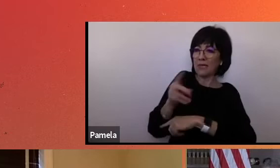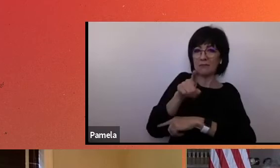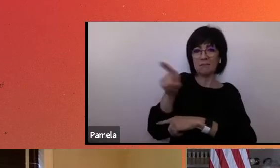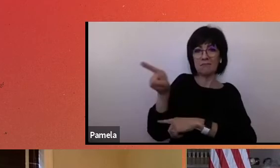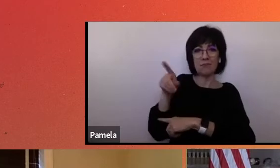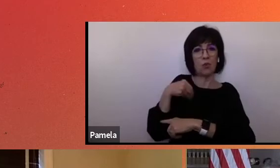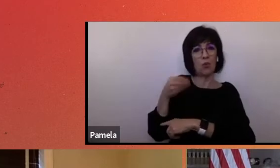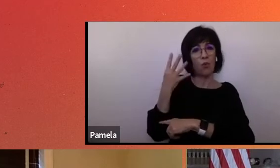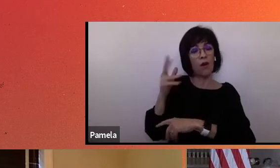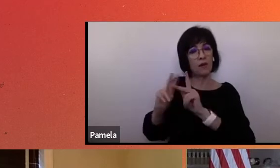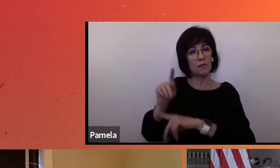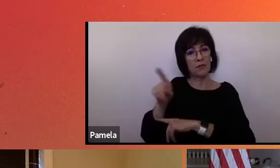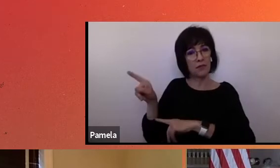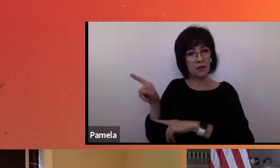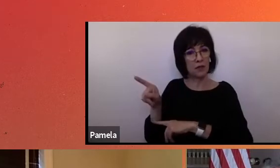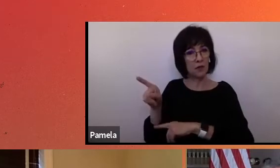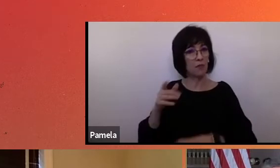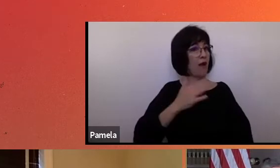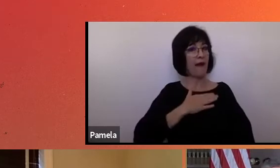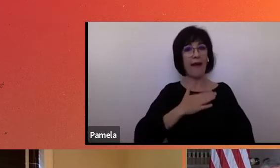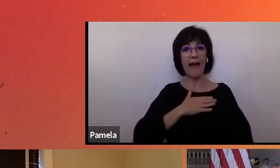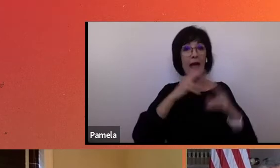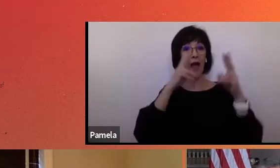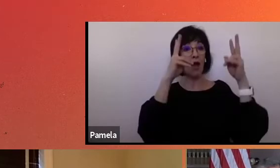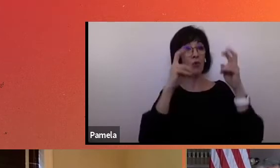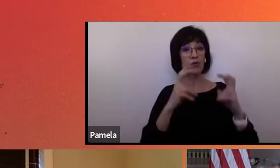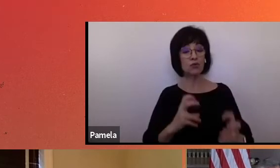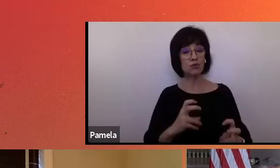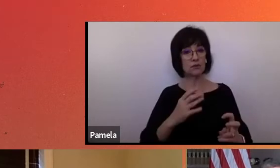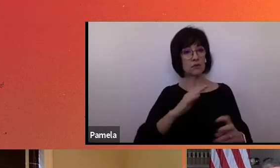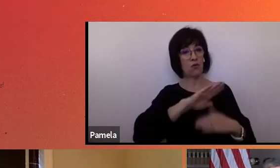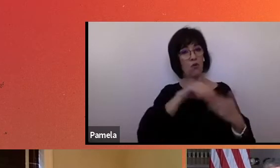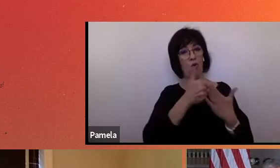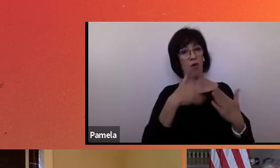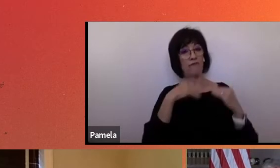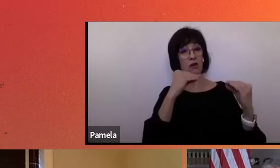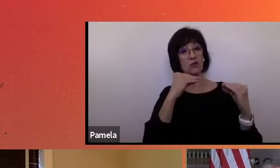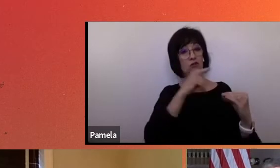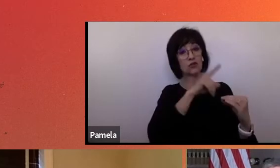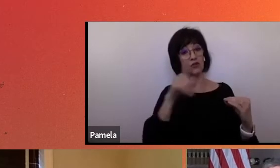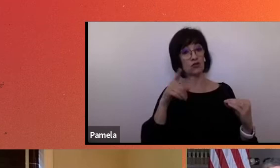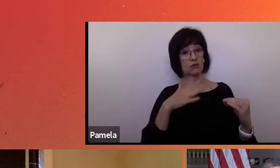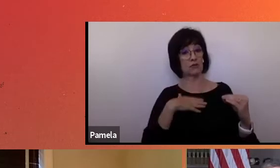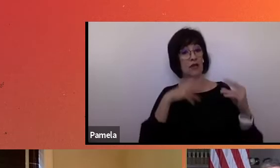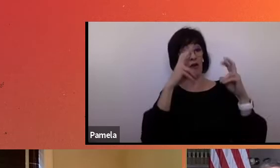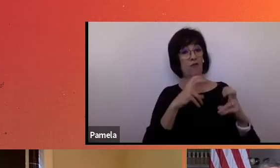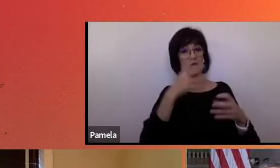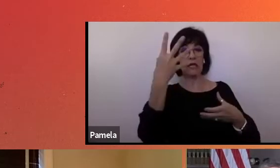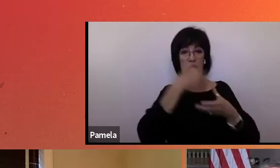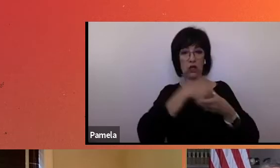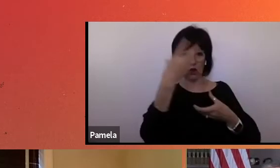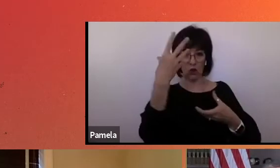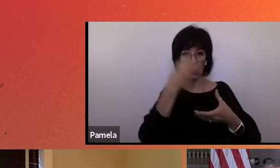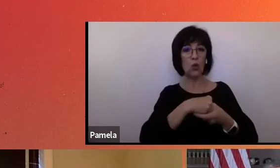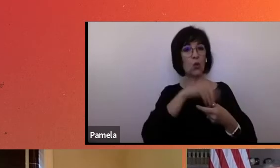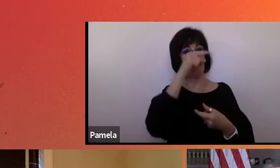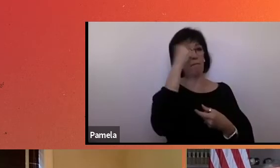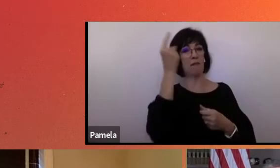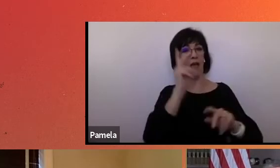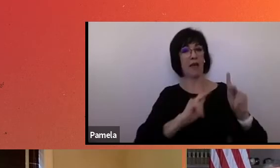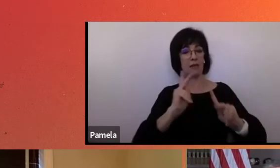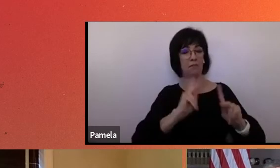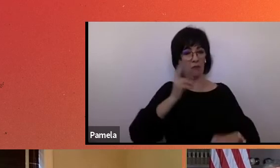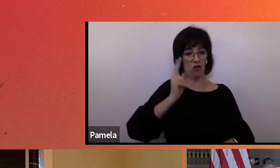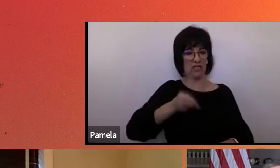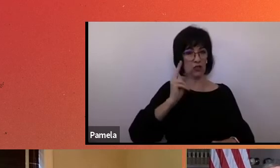concerned, all of our subject matter, all of our teachers actually made sure that our subject matter included the contributions of Blacks to